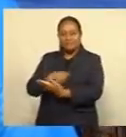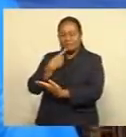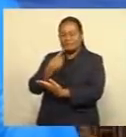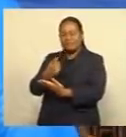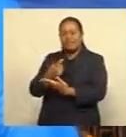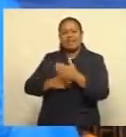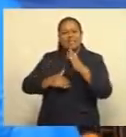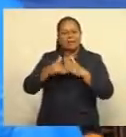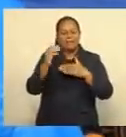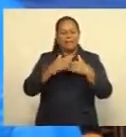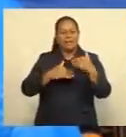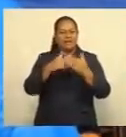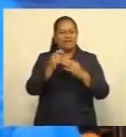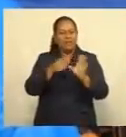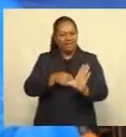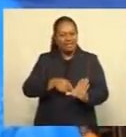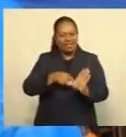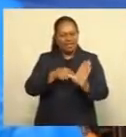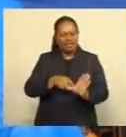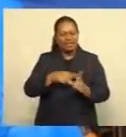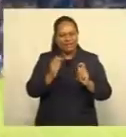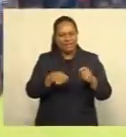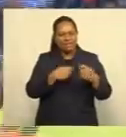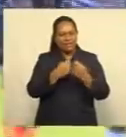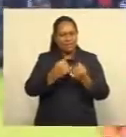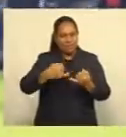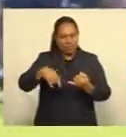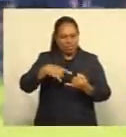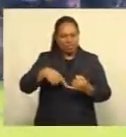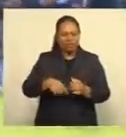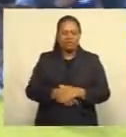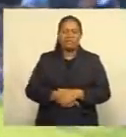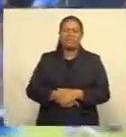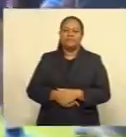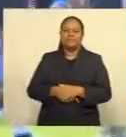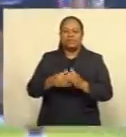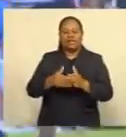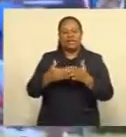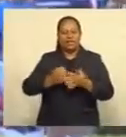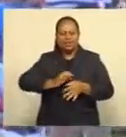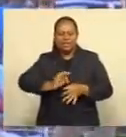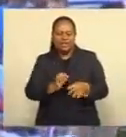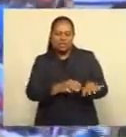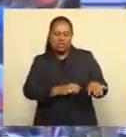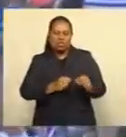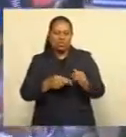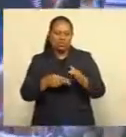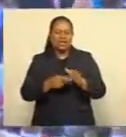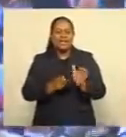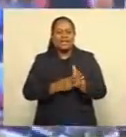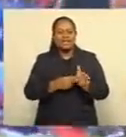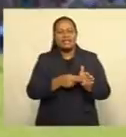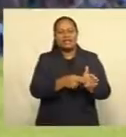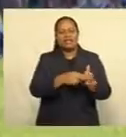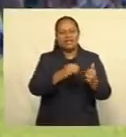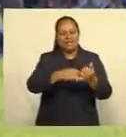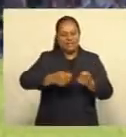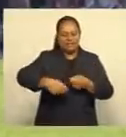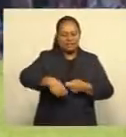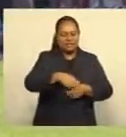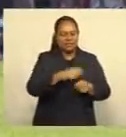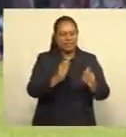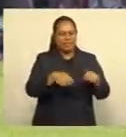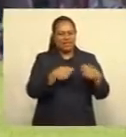our younger forwards that are coming in. Suva is set to host the Anandi in the next round of the Skipper Cup